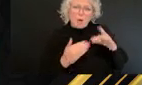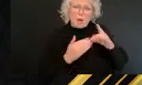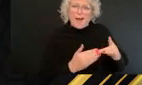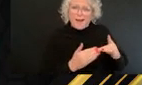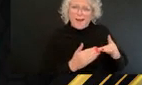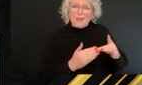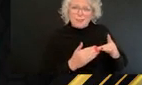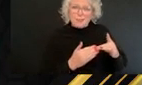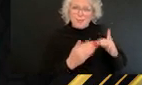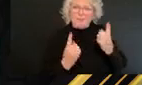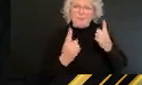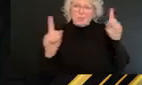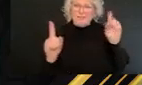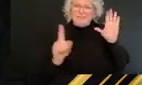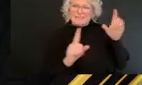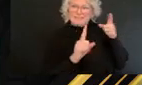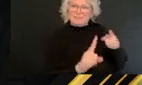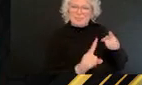its mission.